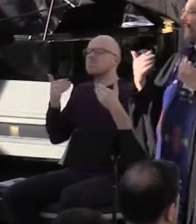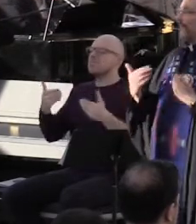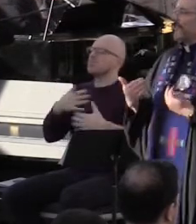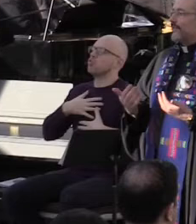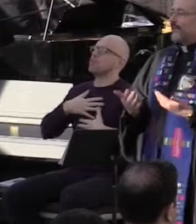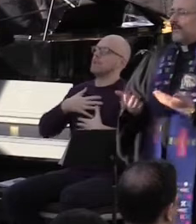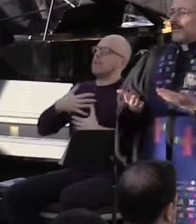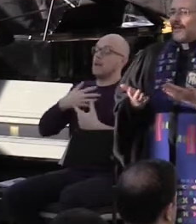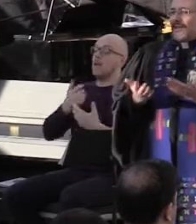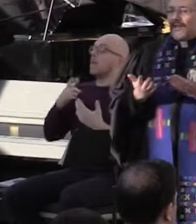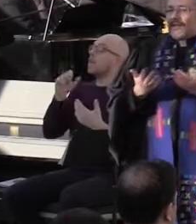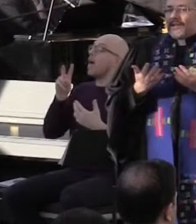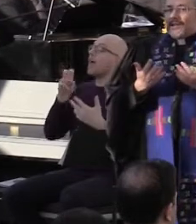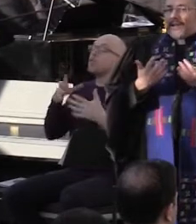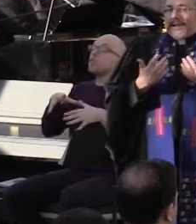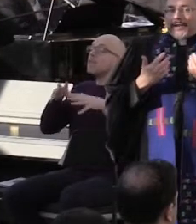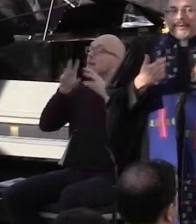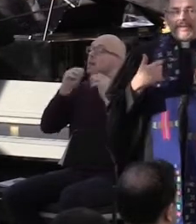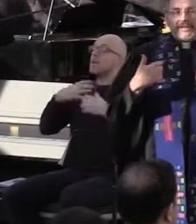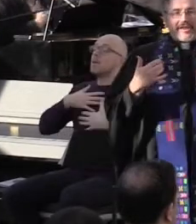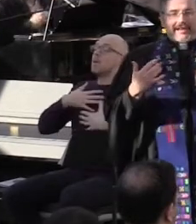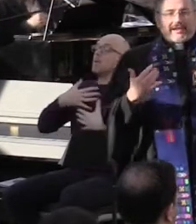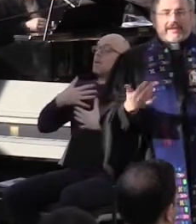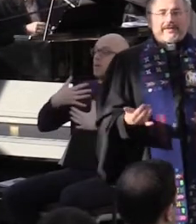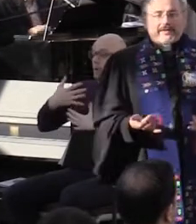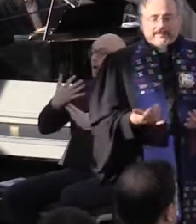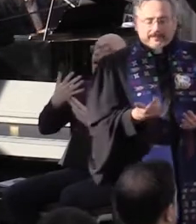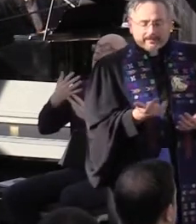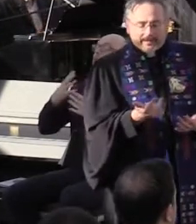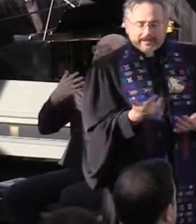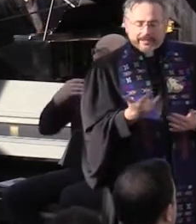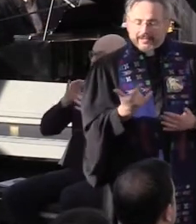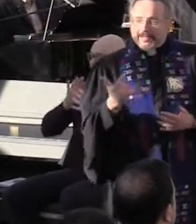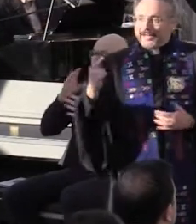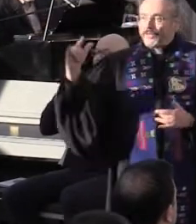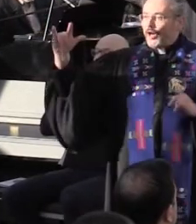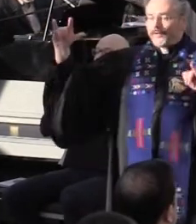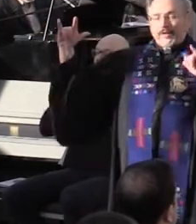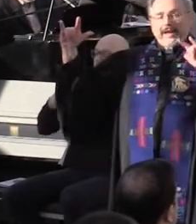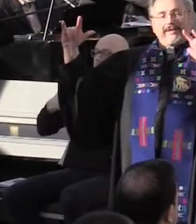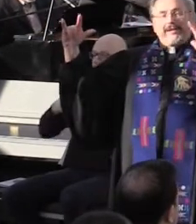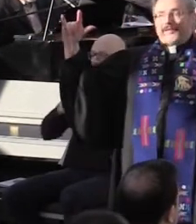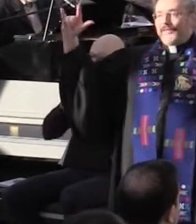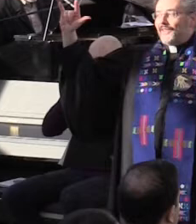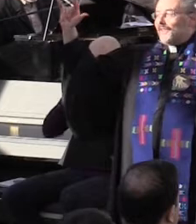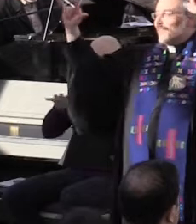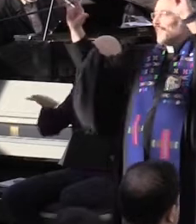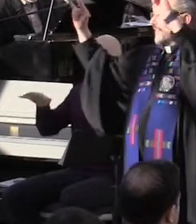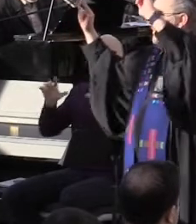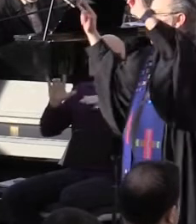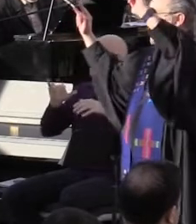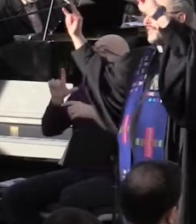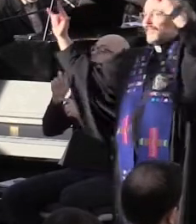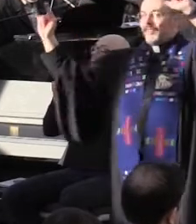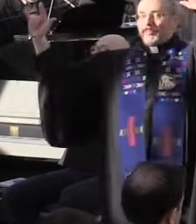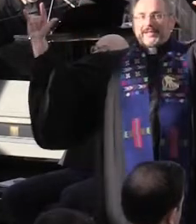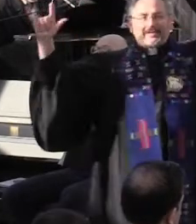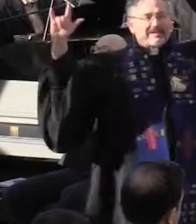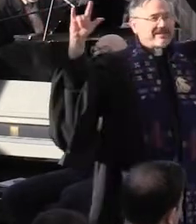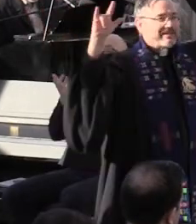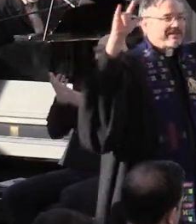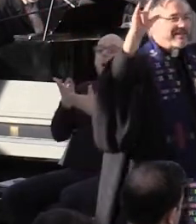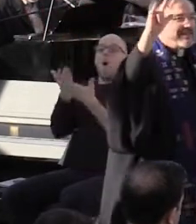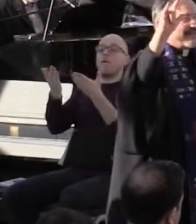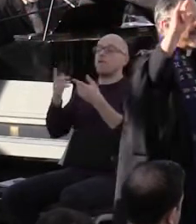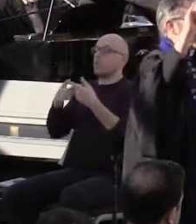some love. And then release that love. Then offer that love into this